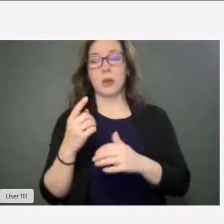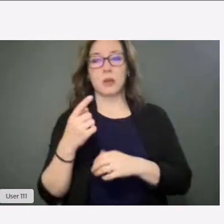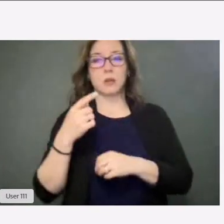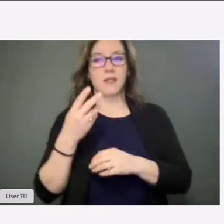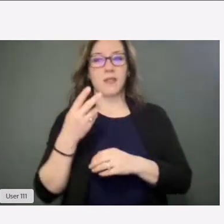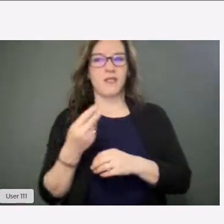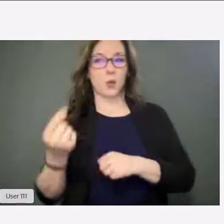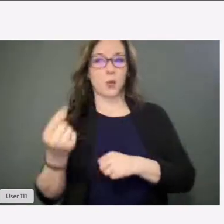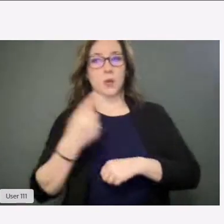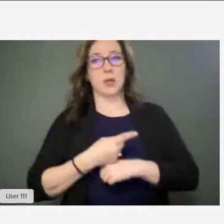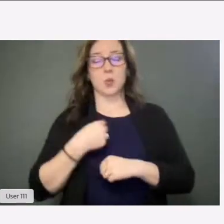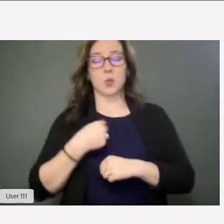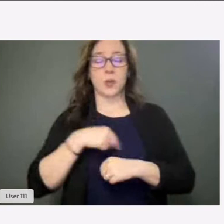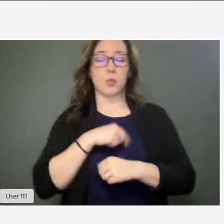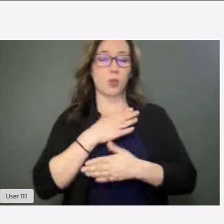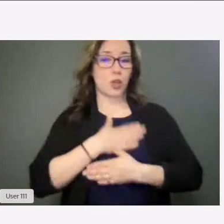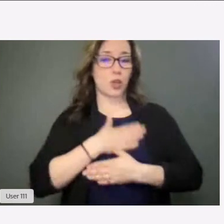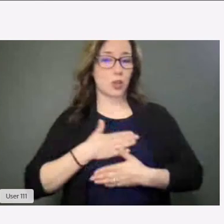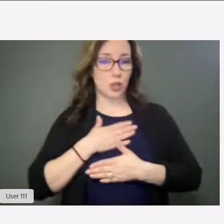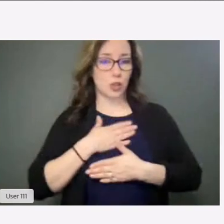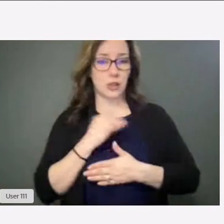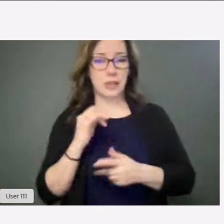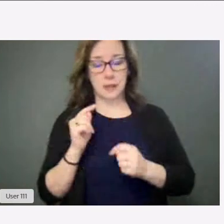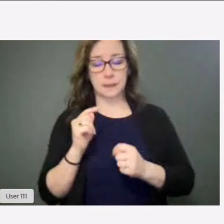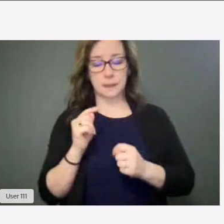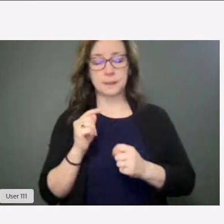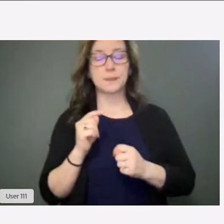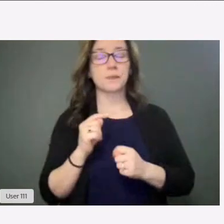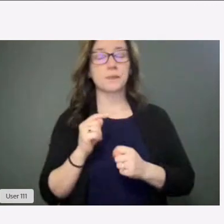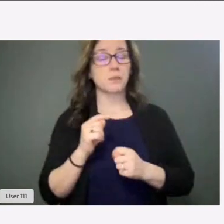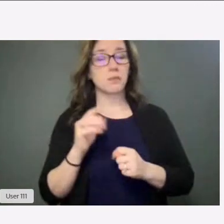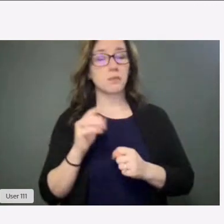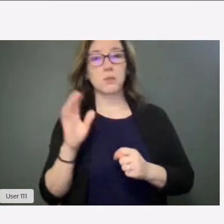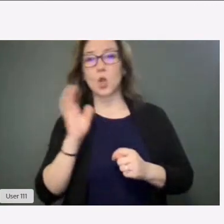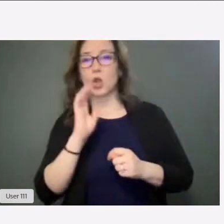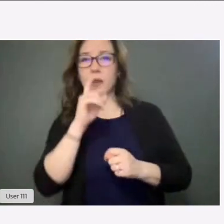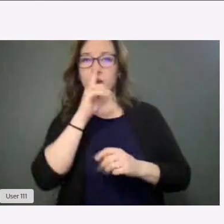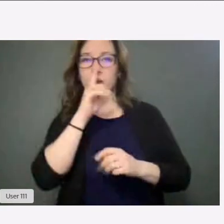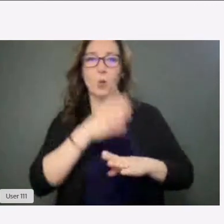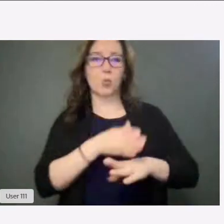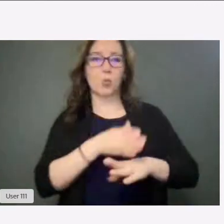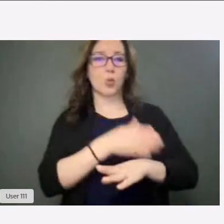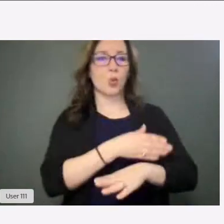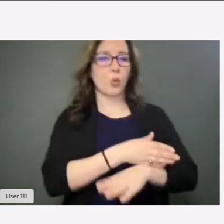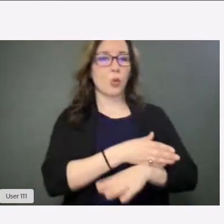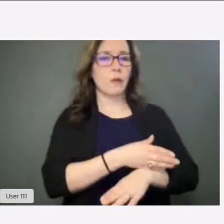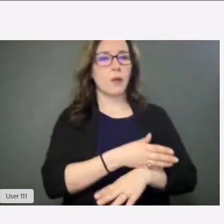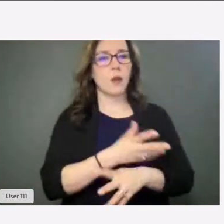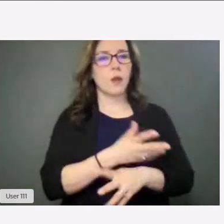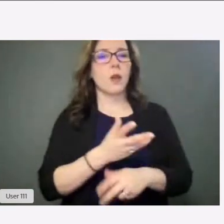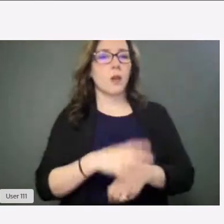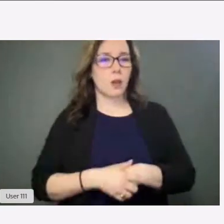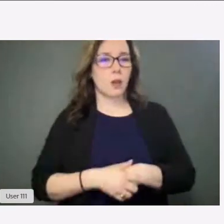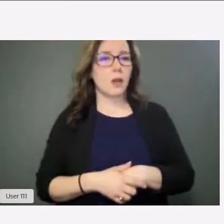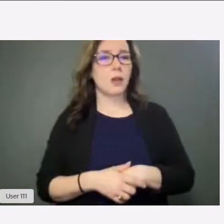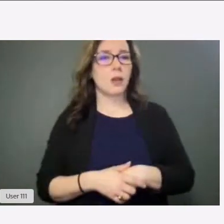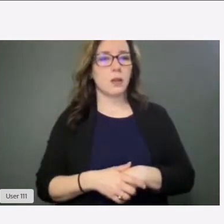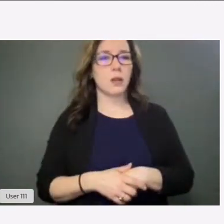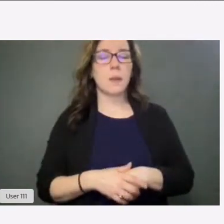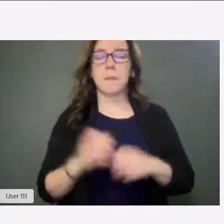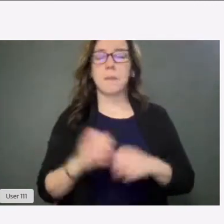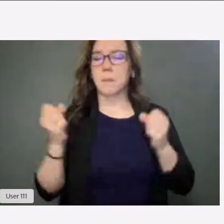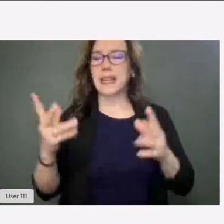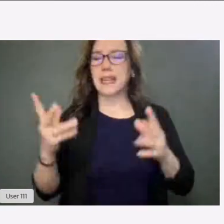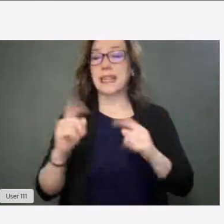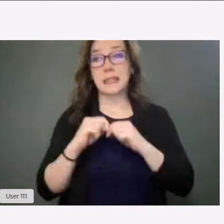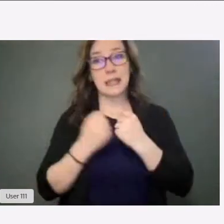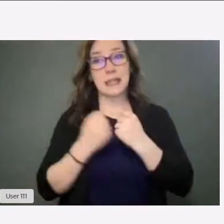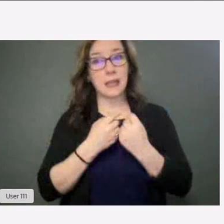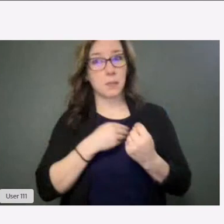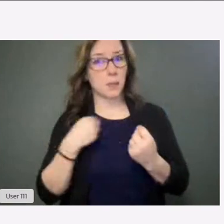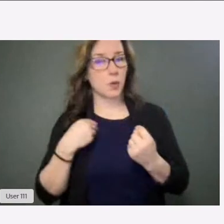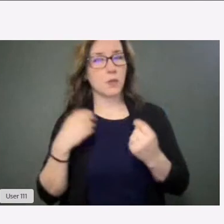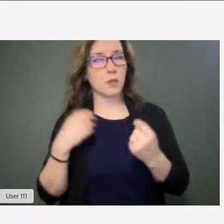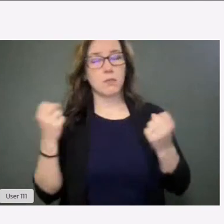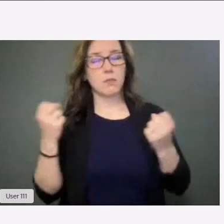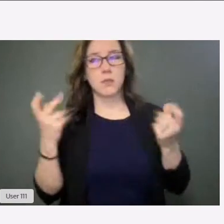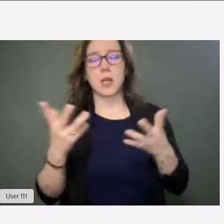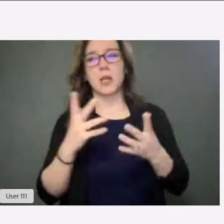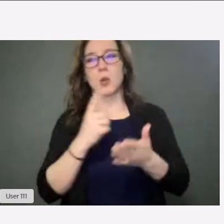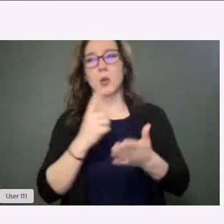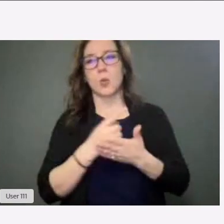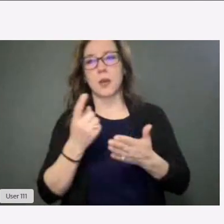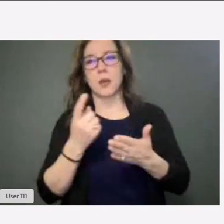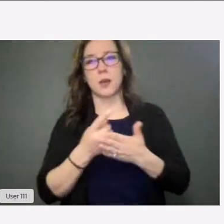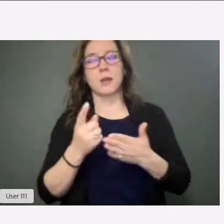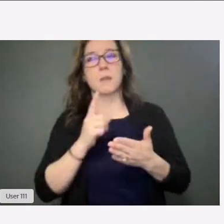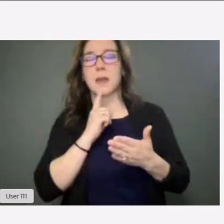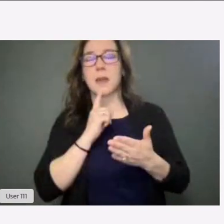days. So we appreciate it. But again, we're always looking to improve these. There is a pretty, there's a several of our team members spent a lot of weeks making